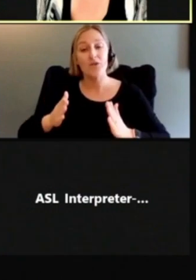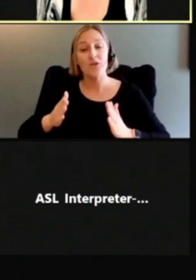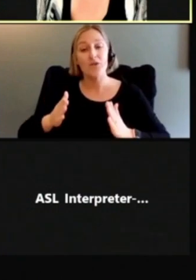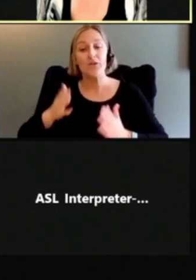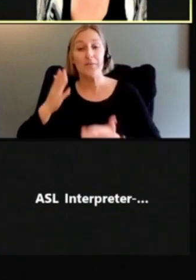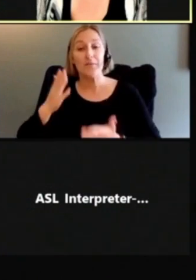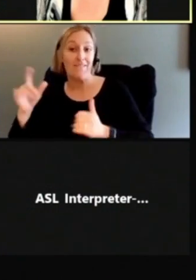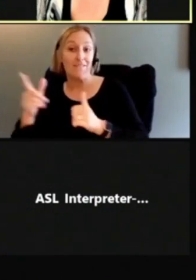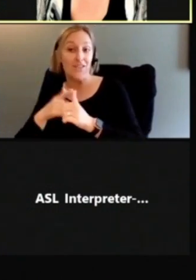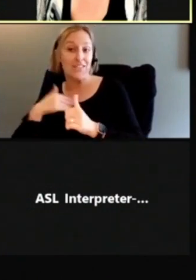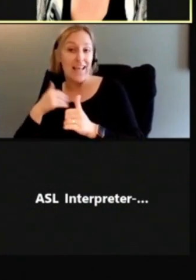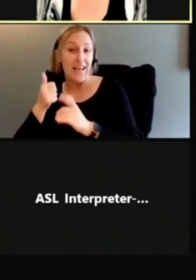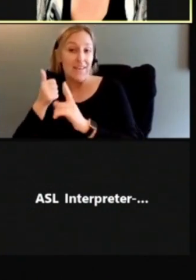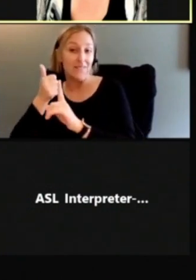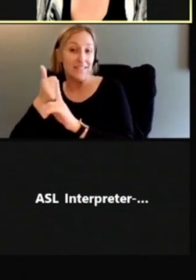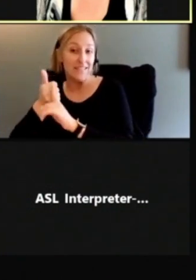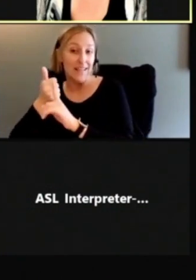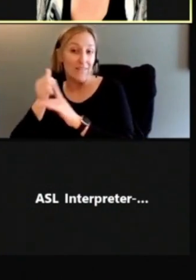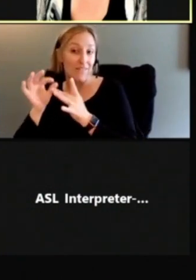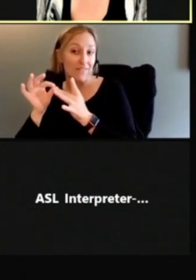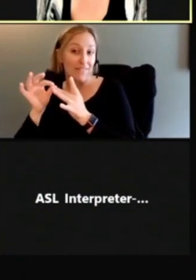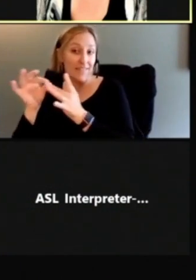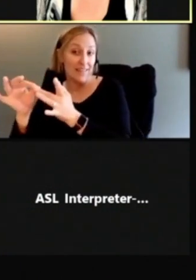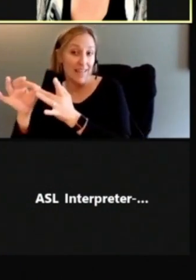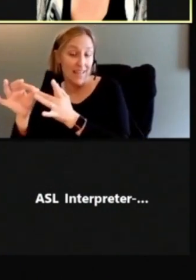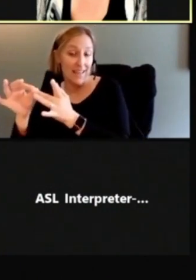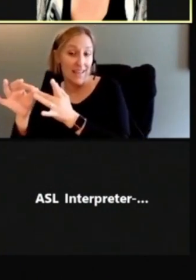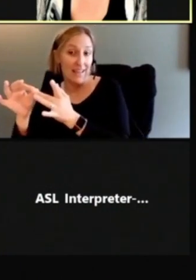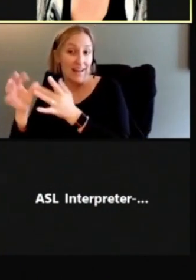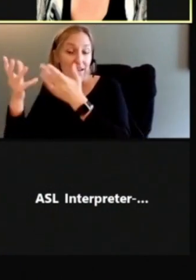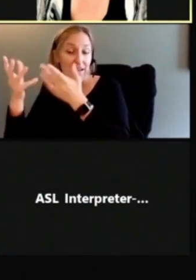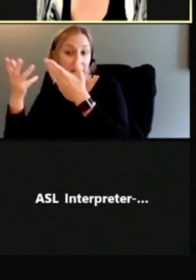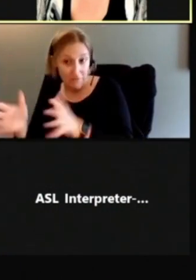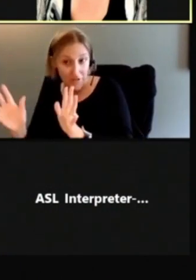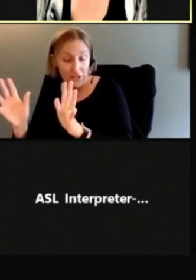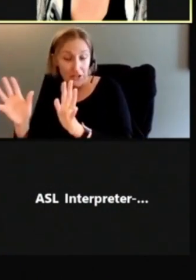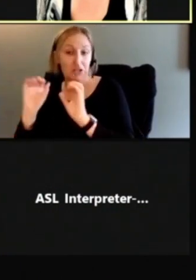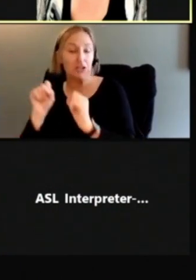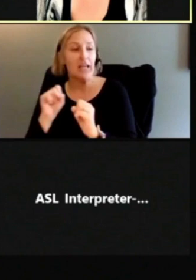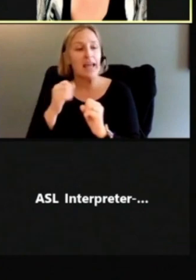learning experience that you can ask questions to. So I would say, even if you're